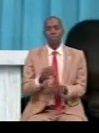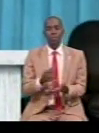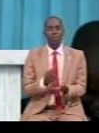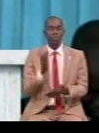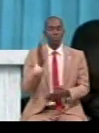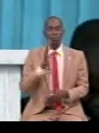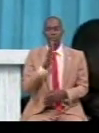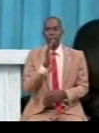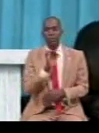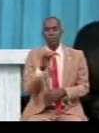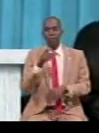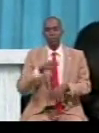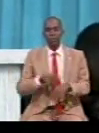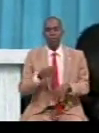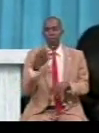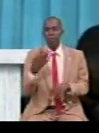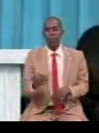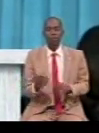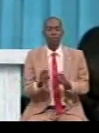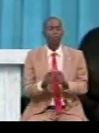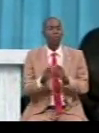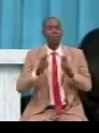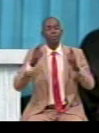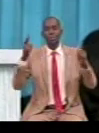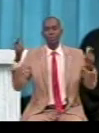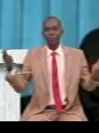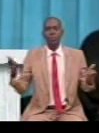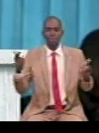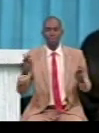a time of unprecedented miracle for you.